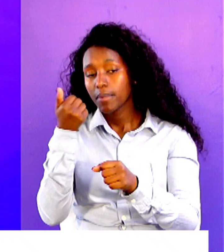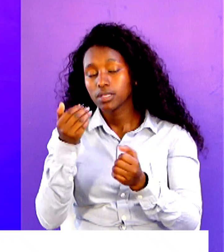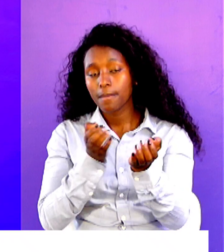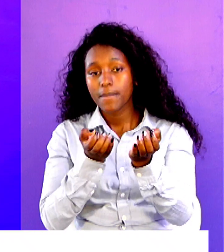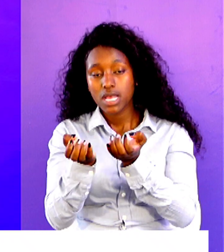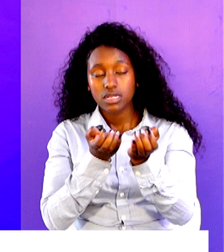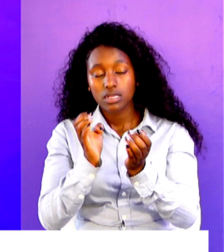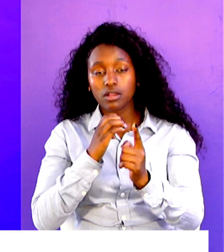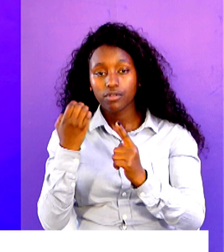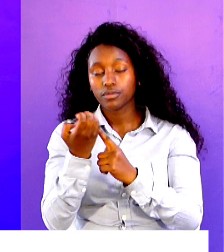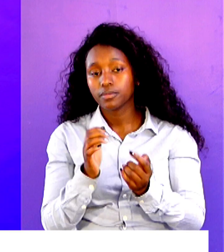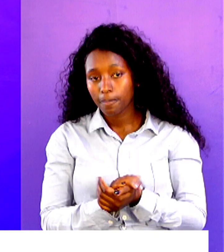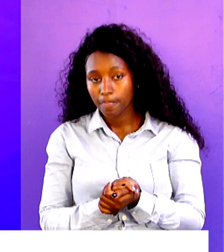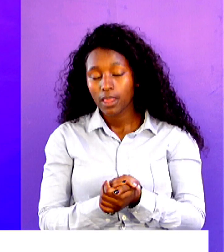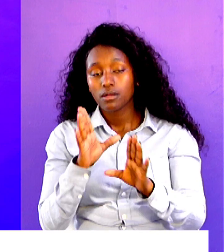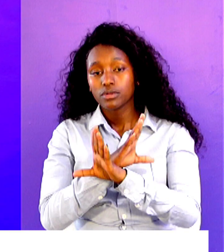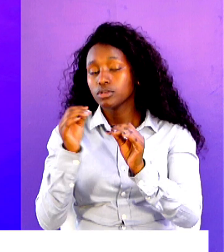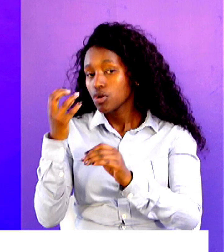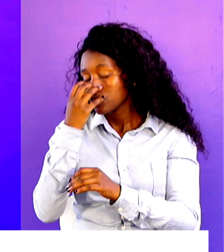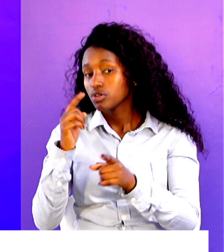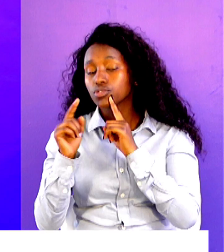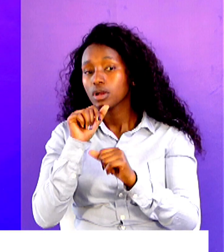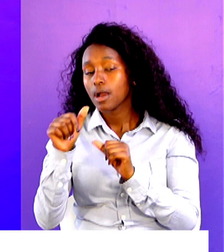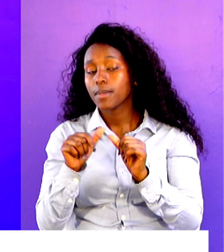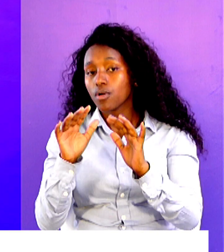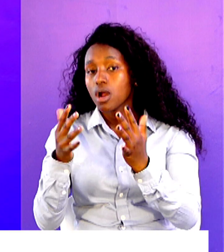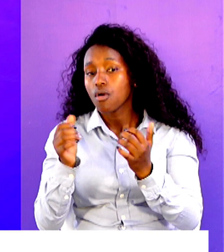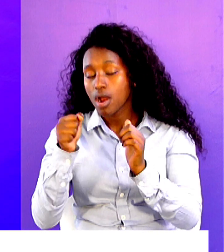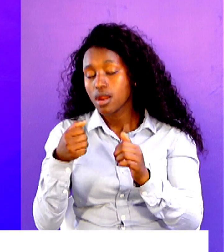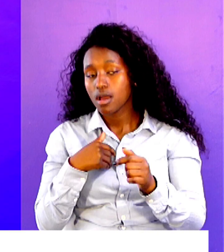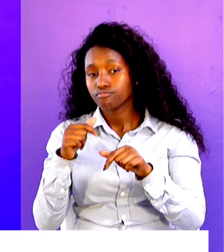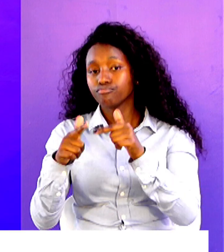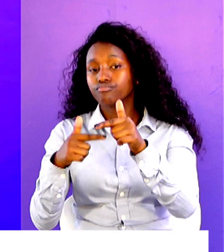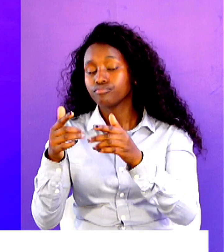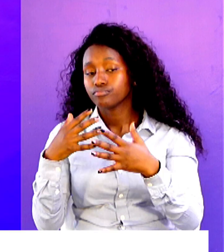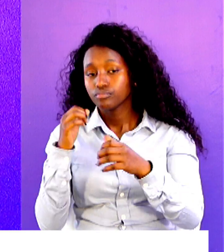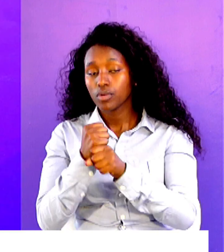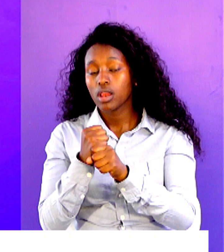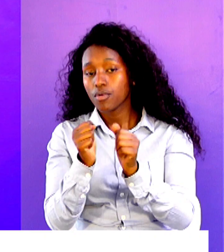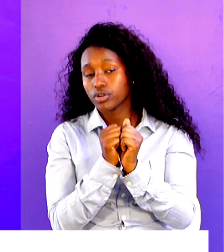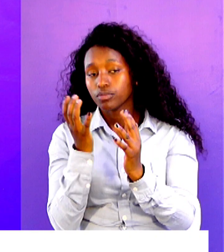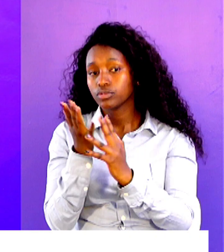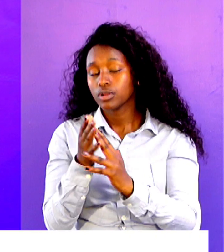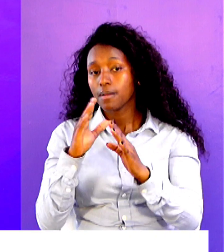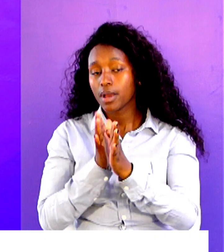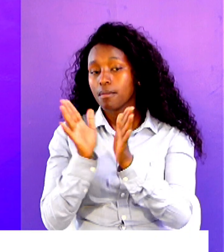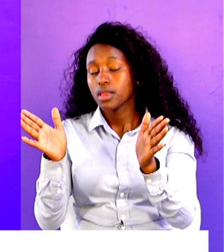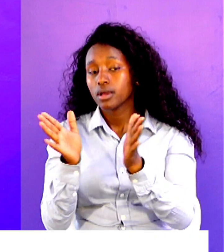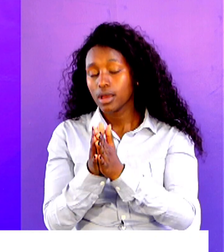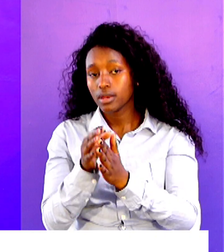President Ruto emphasized the need for consistent collaboration between the public and private